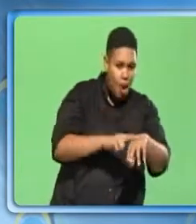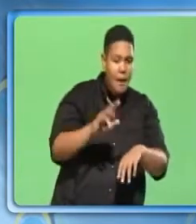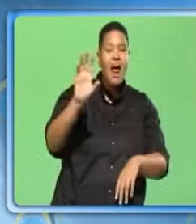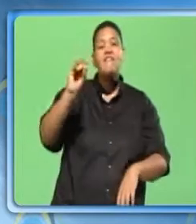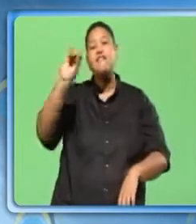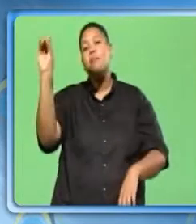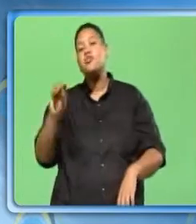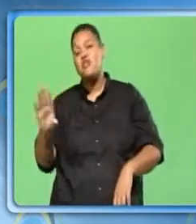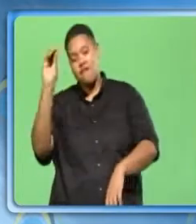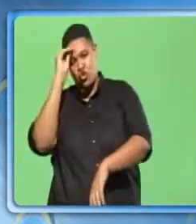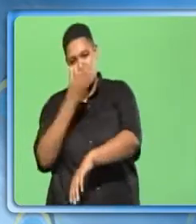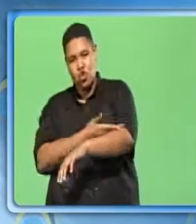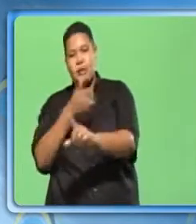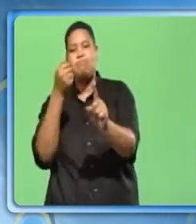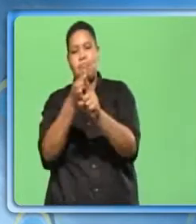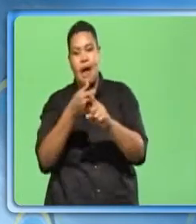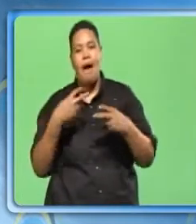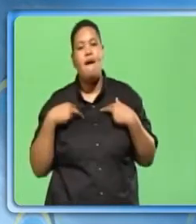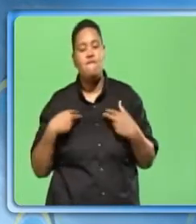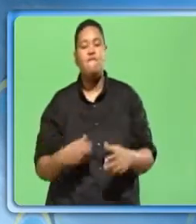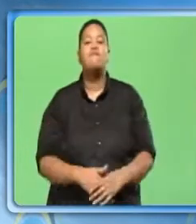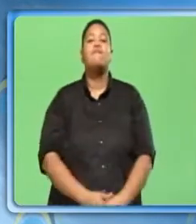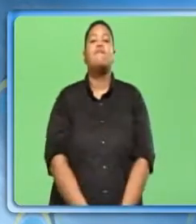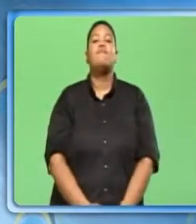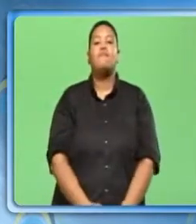of their sons being affected.